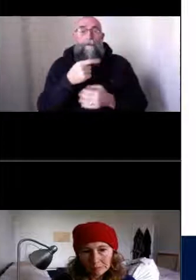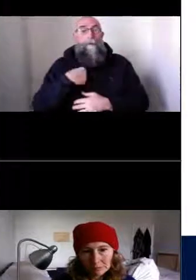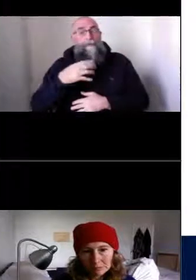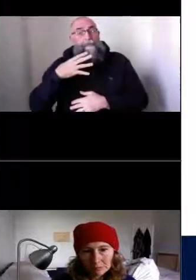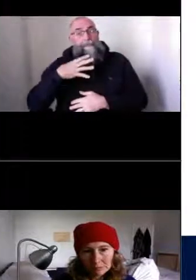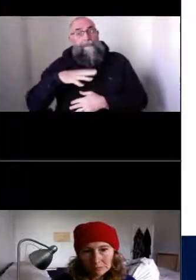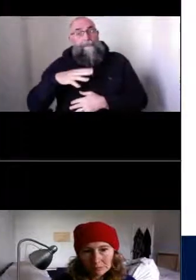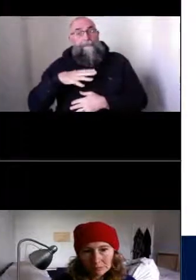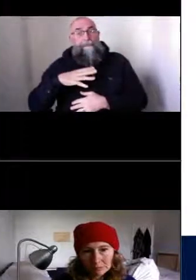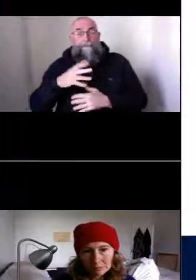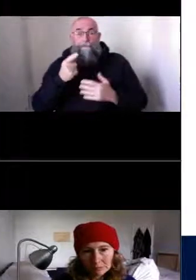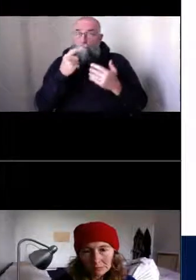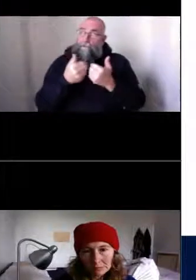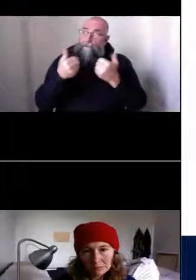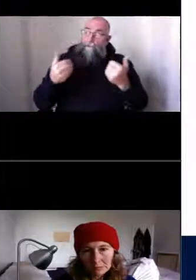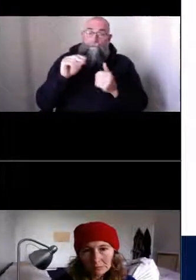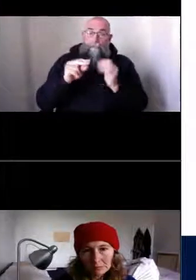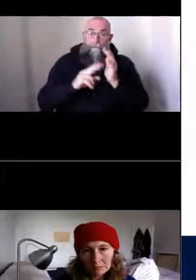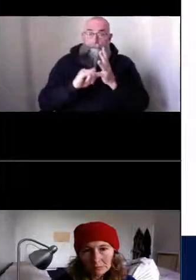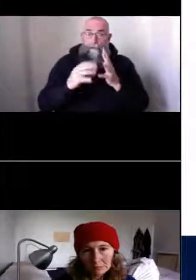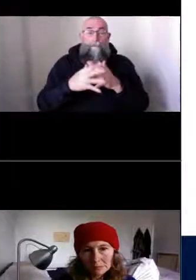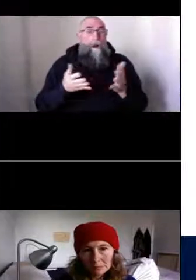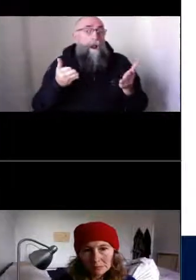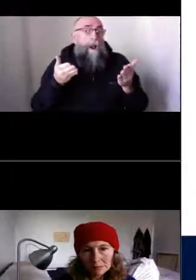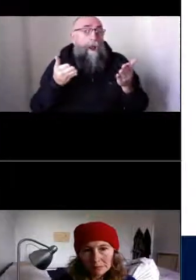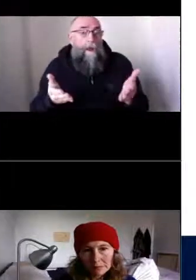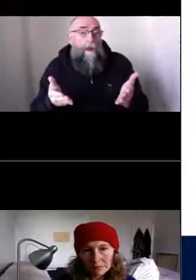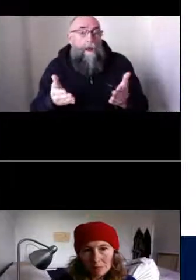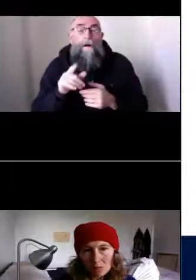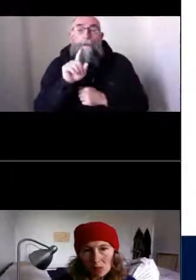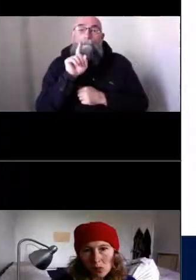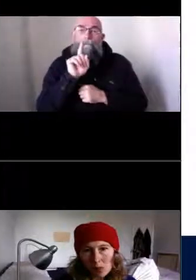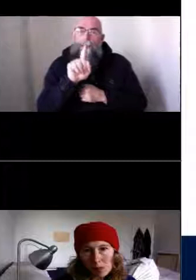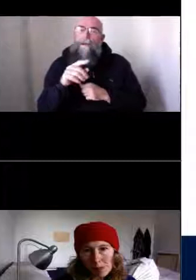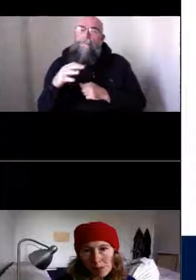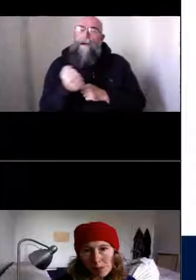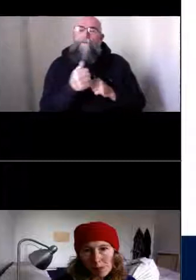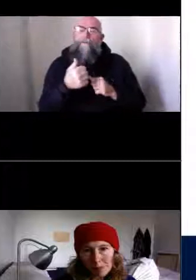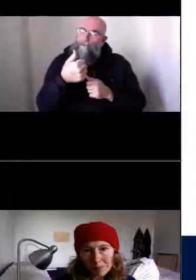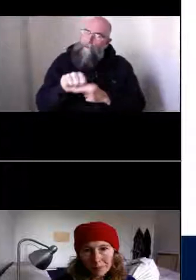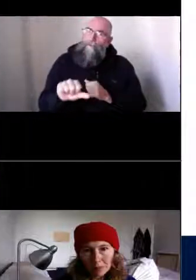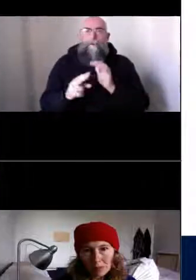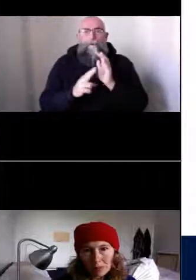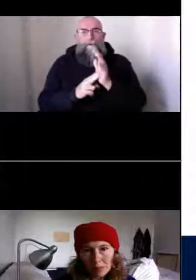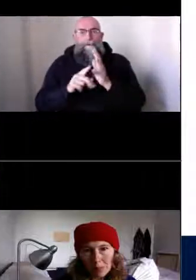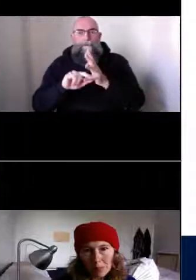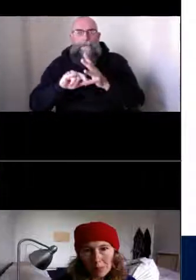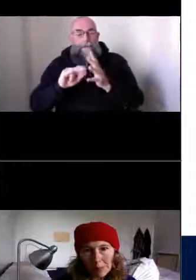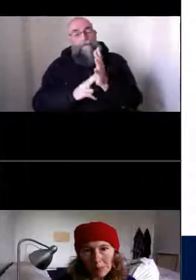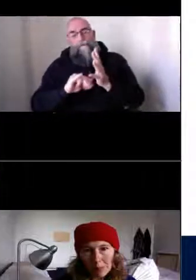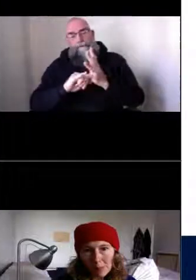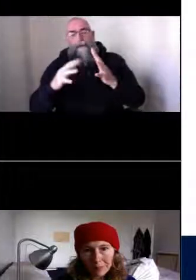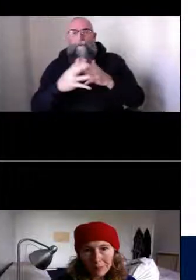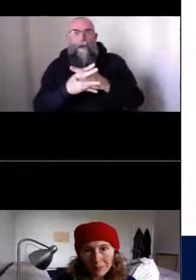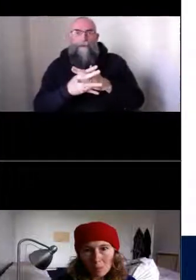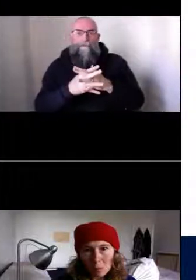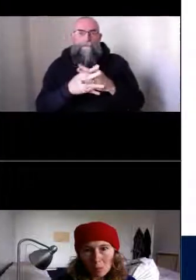New South Wales, but must engage with New South Wales in some capacity.